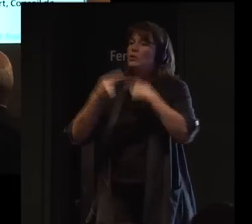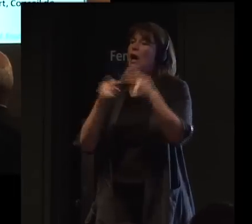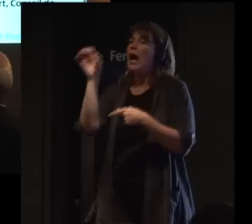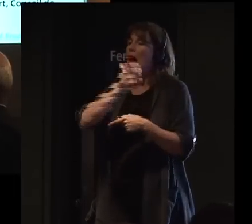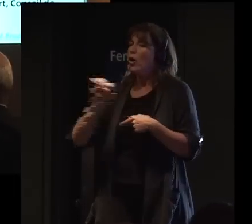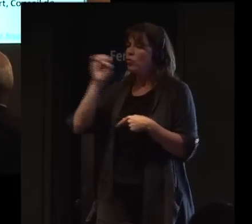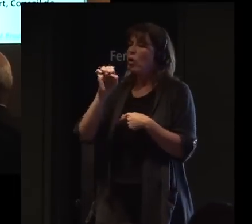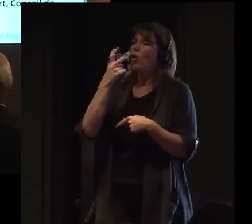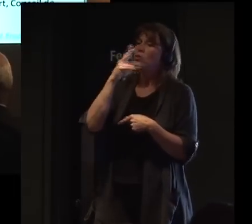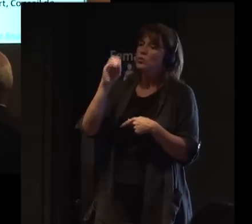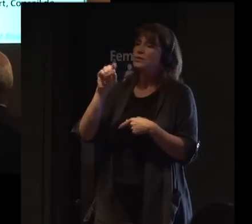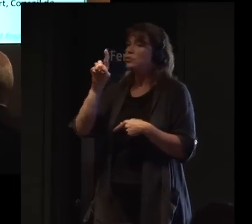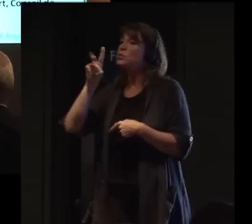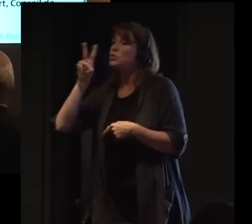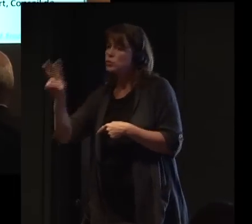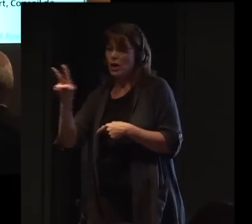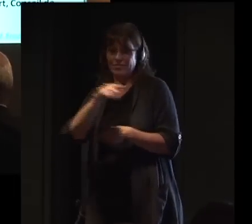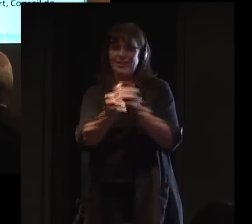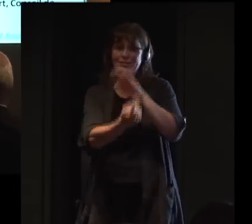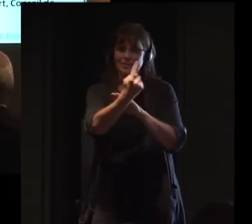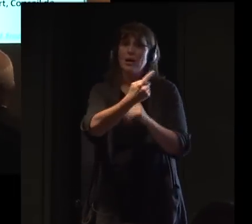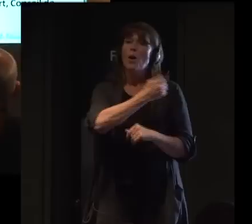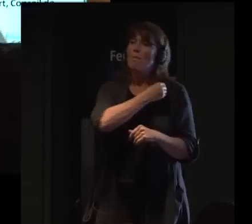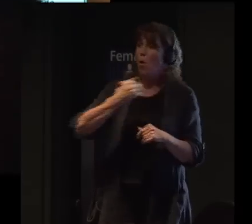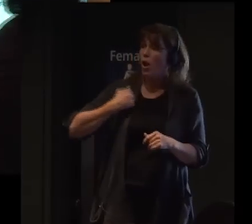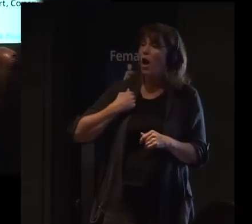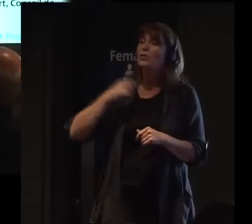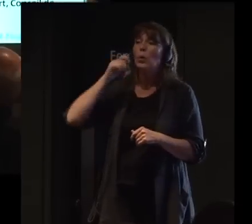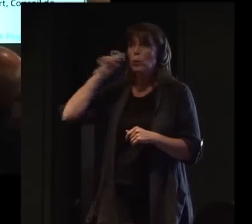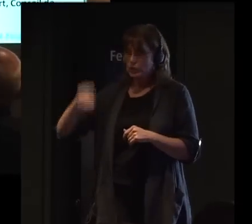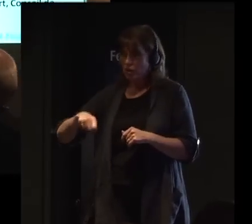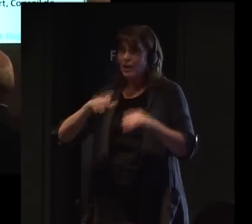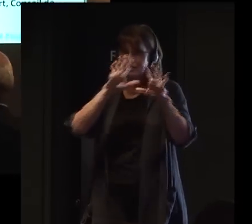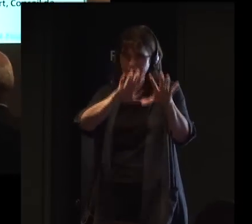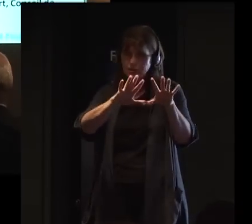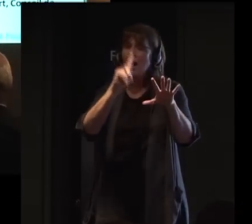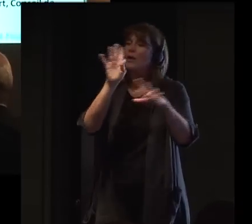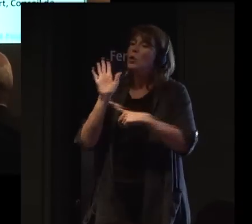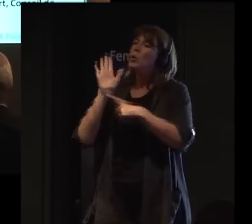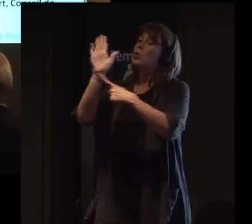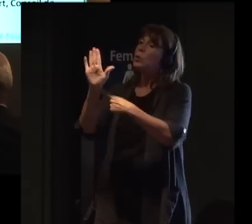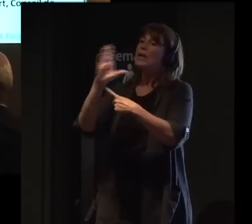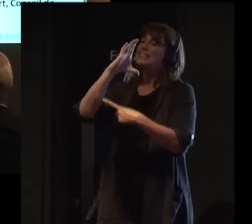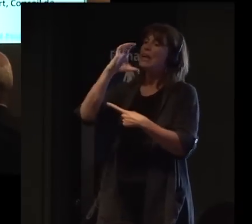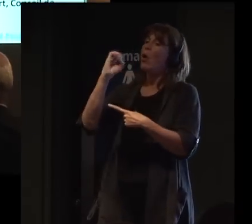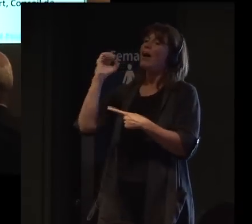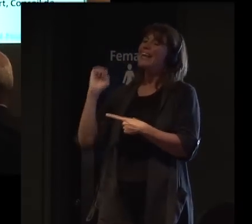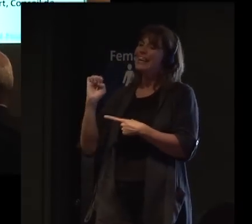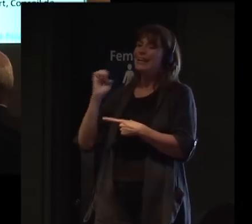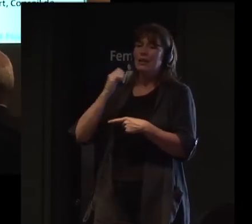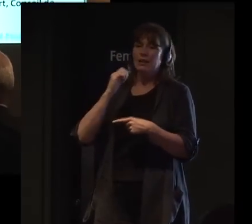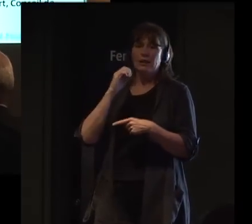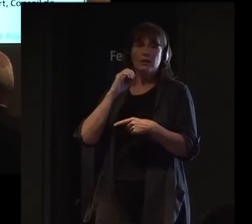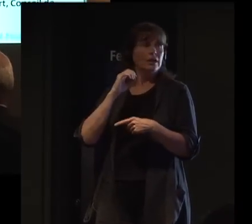the events in Poland and in Ukraine, and representing the Council of Europe here, I am asked